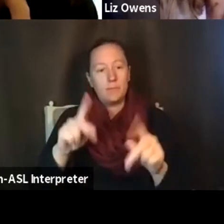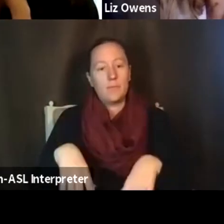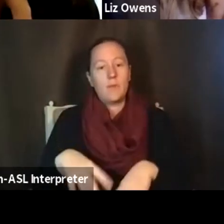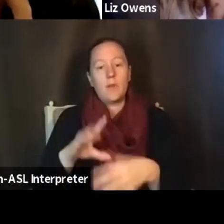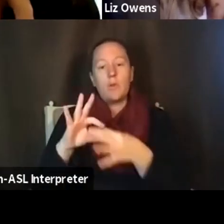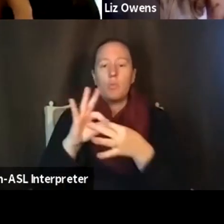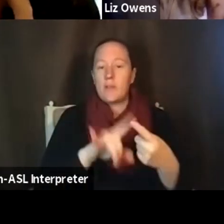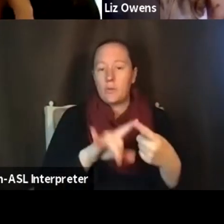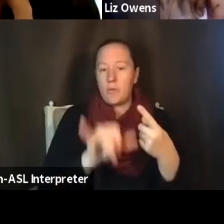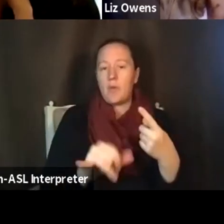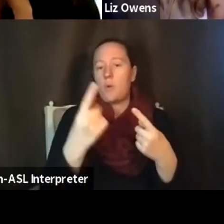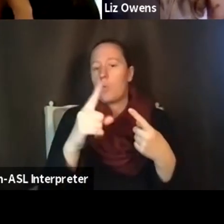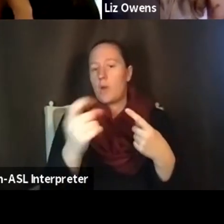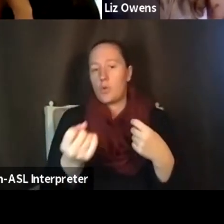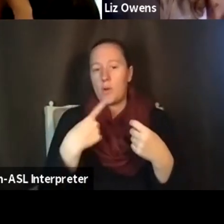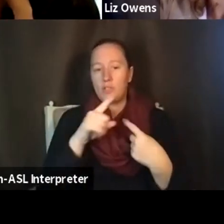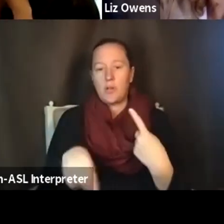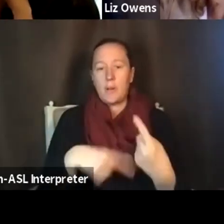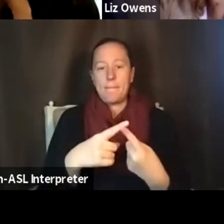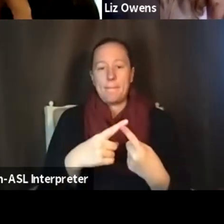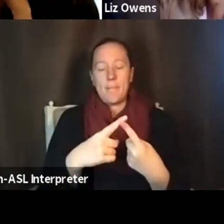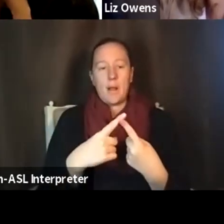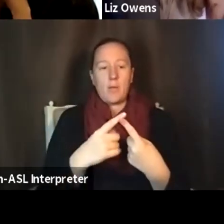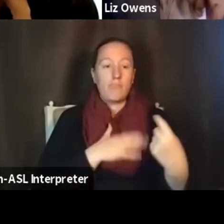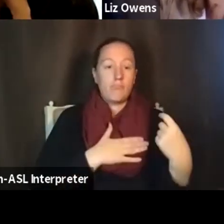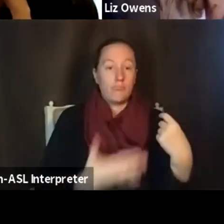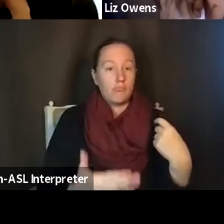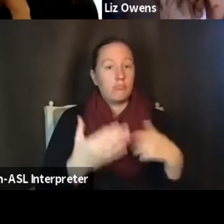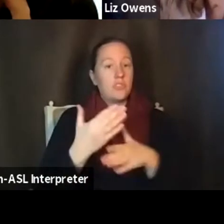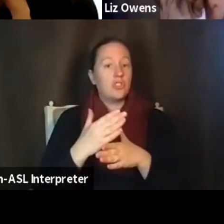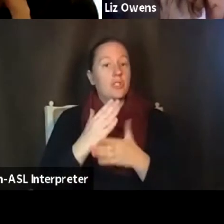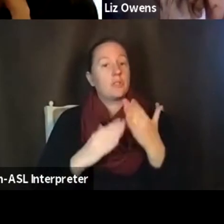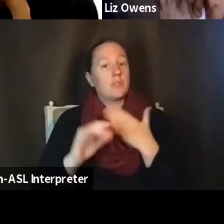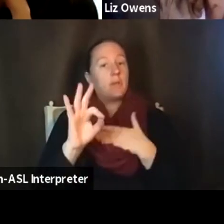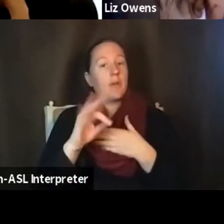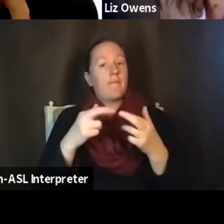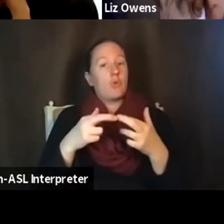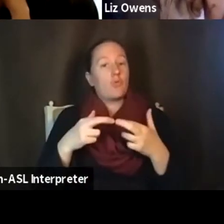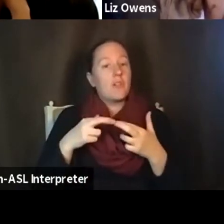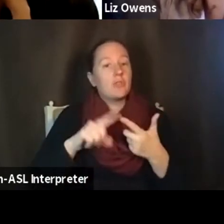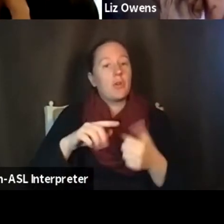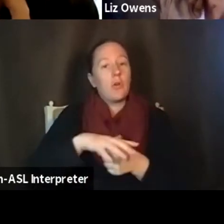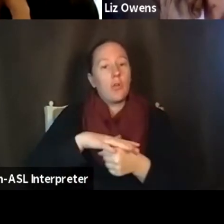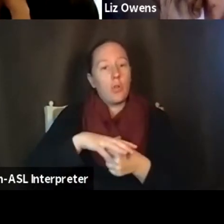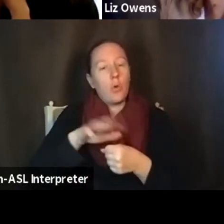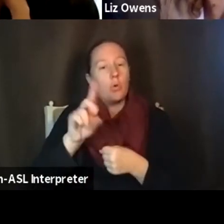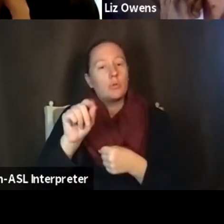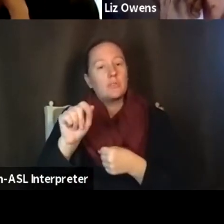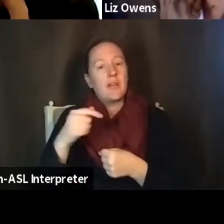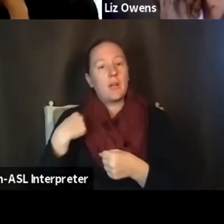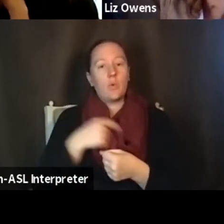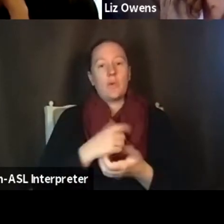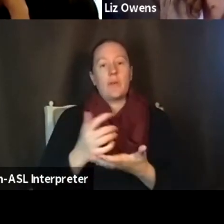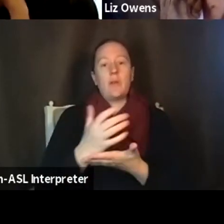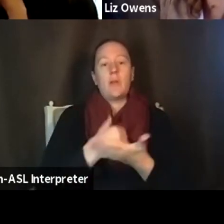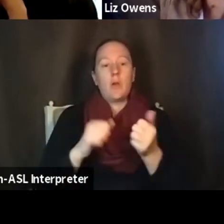same lines, we had gotten a question in the chat about our willingness to share some of the regional and local data that we collected with communities who are